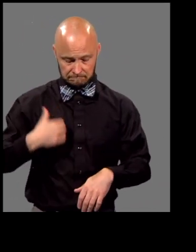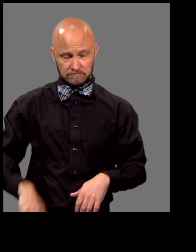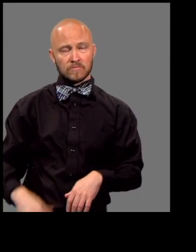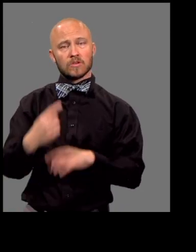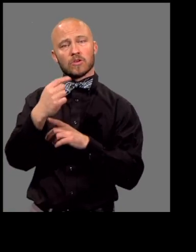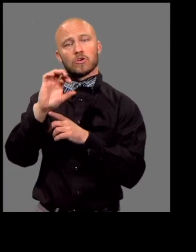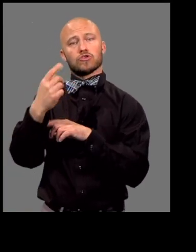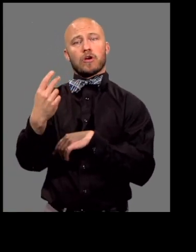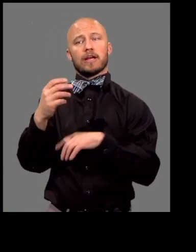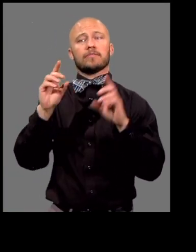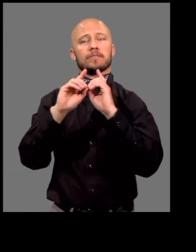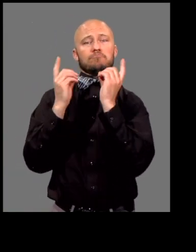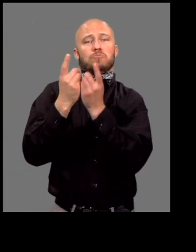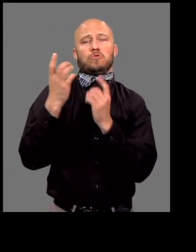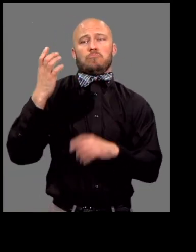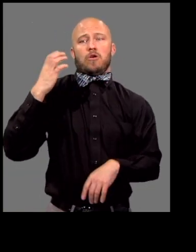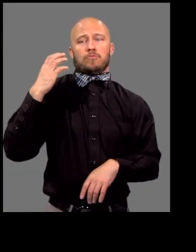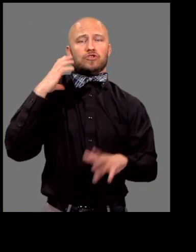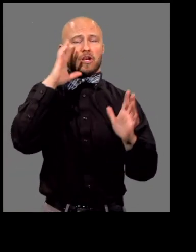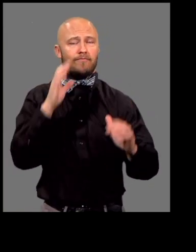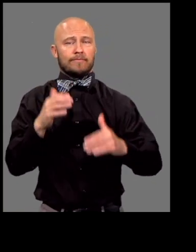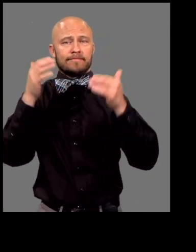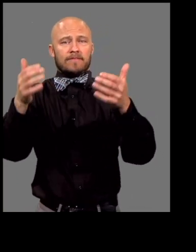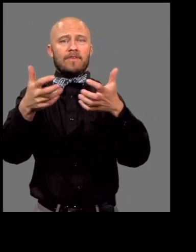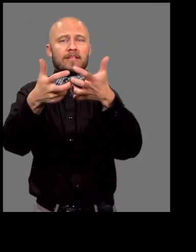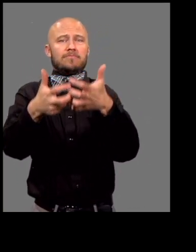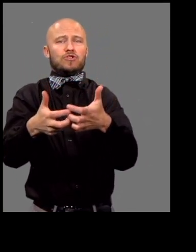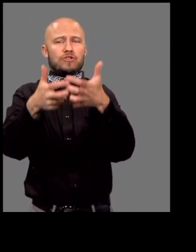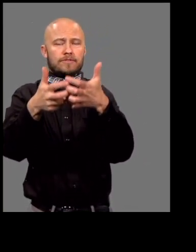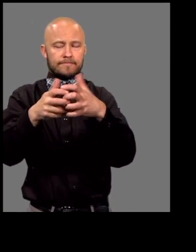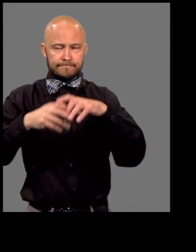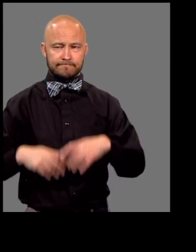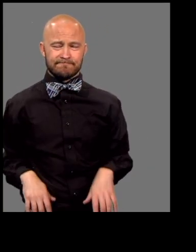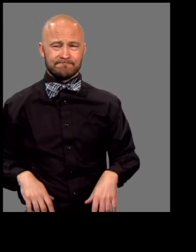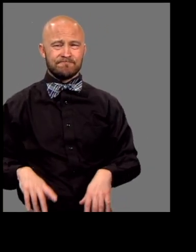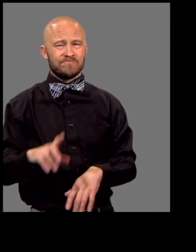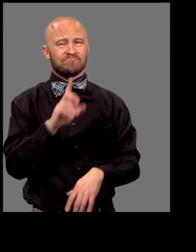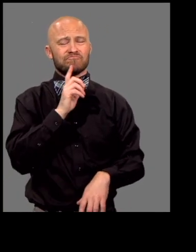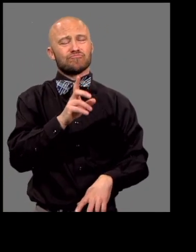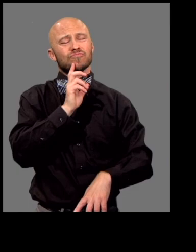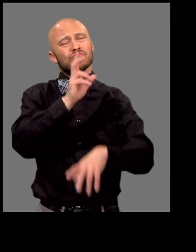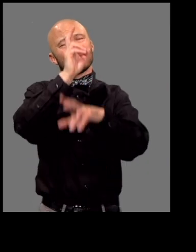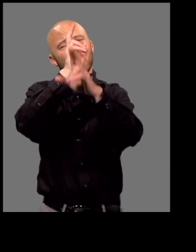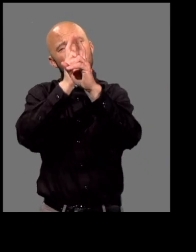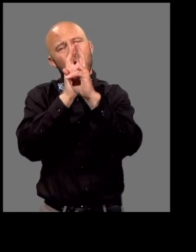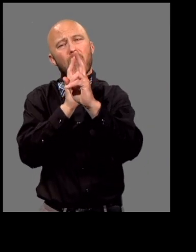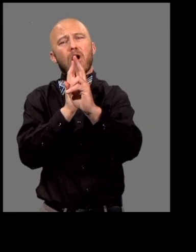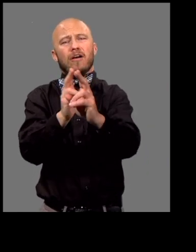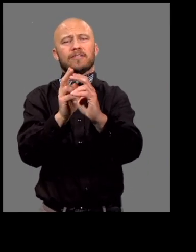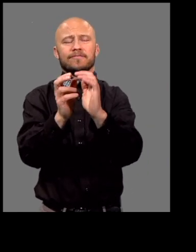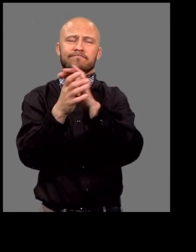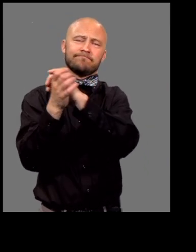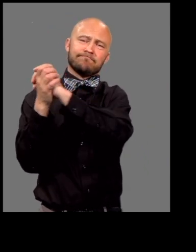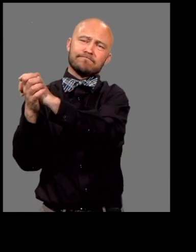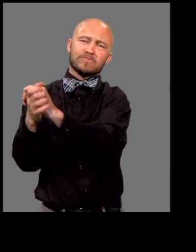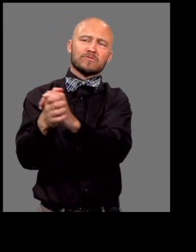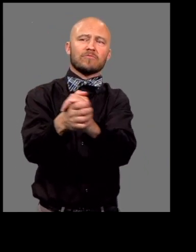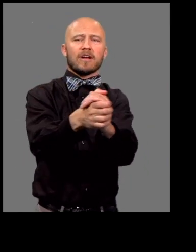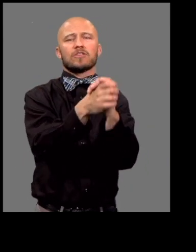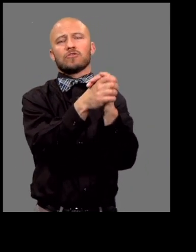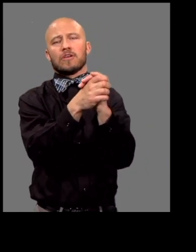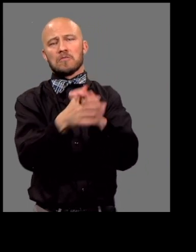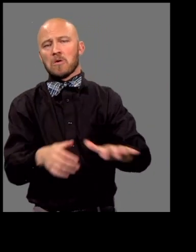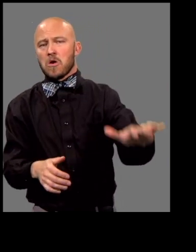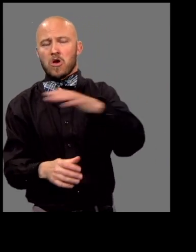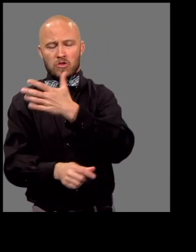name is Greg White, department chair of Advanced Manufacturing. It is with great honor that I'd like to congratulate